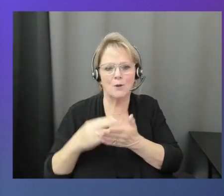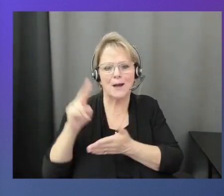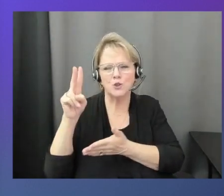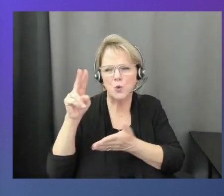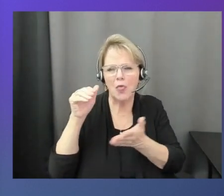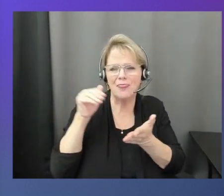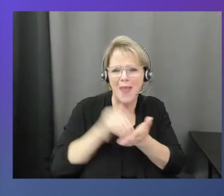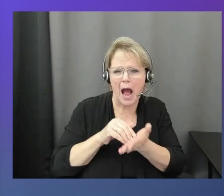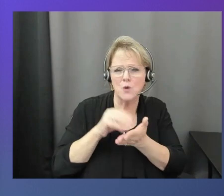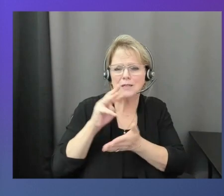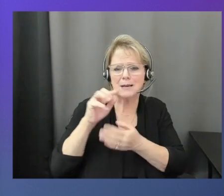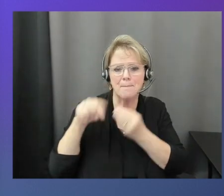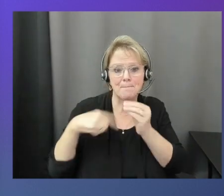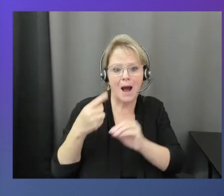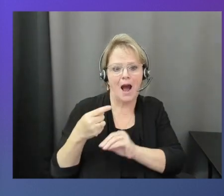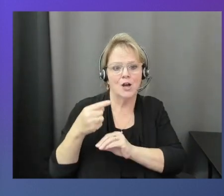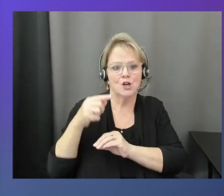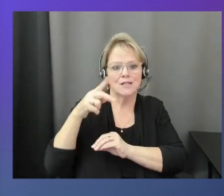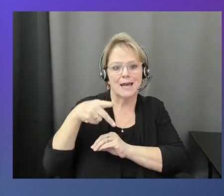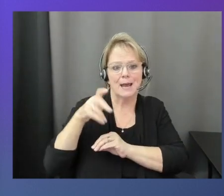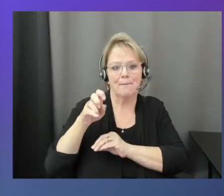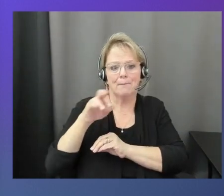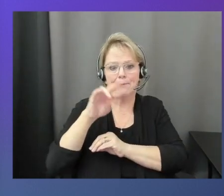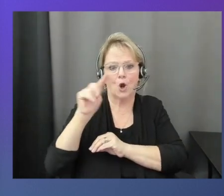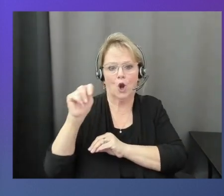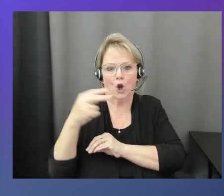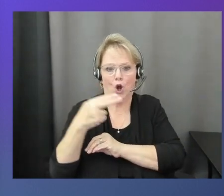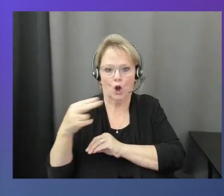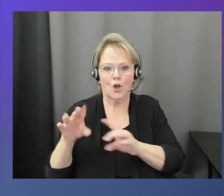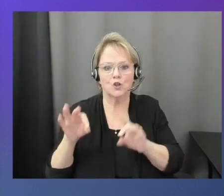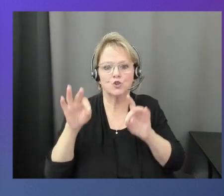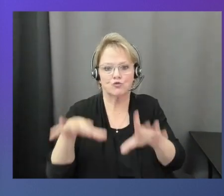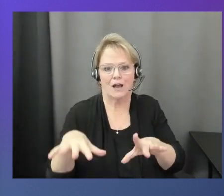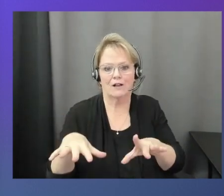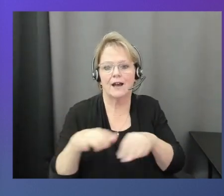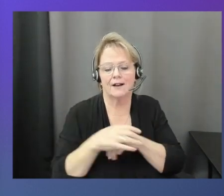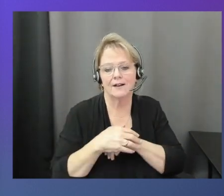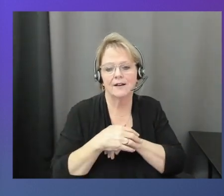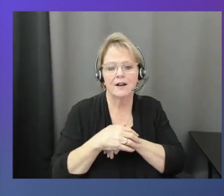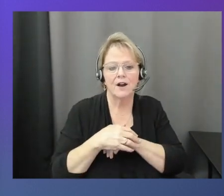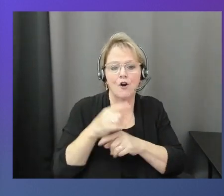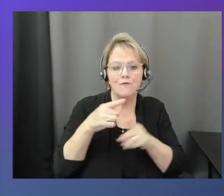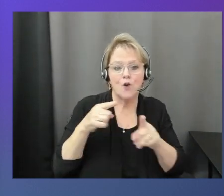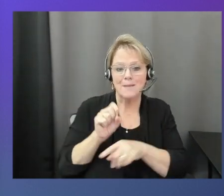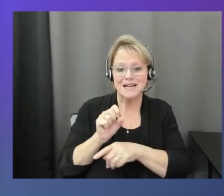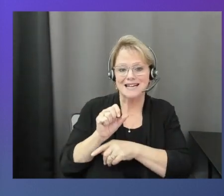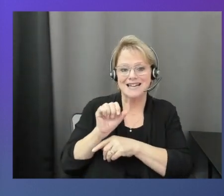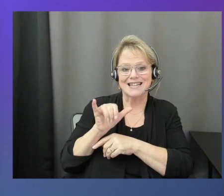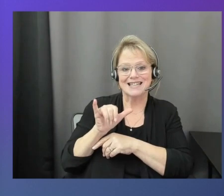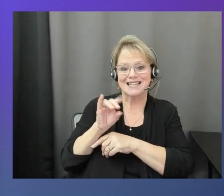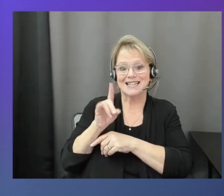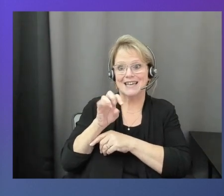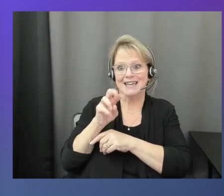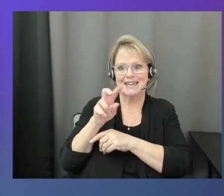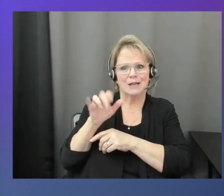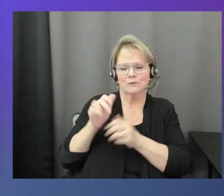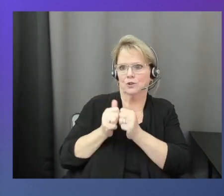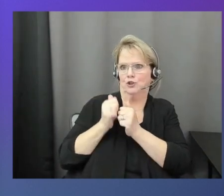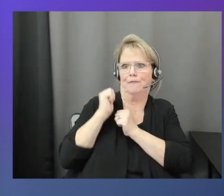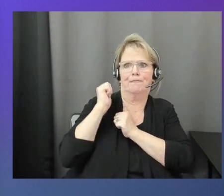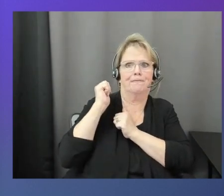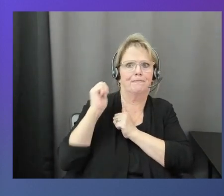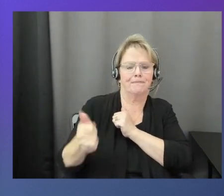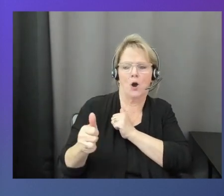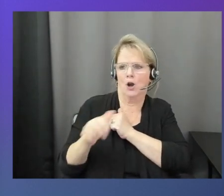nearest AWS region in Sydney. The access to FSX there in the region was too far away for them, which was around 45